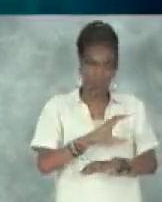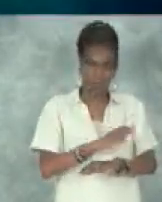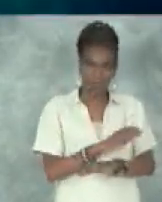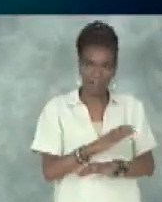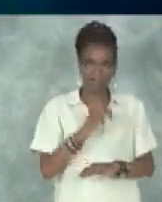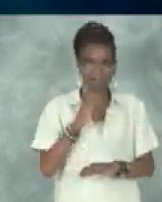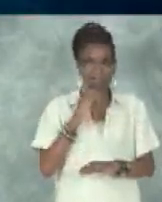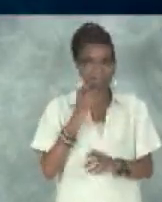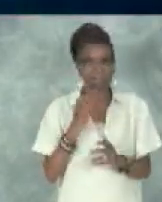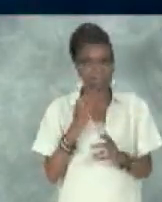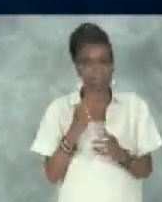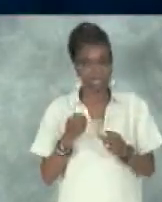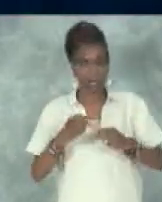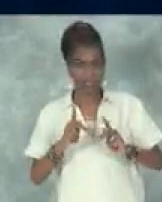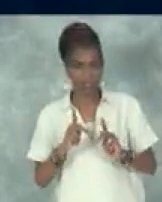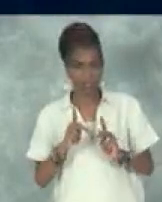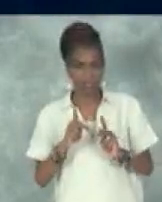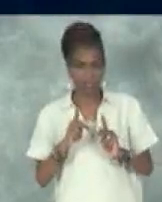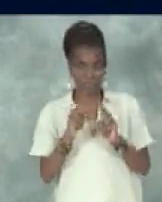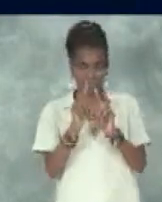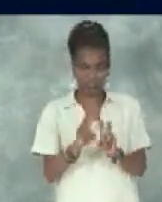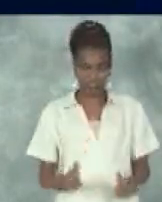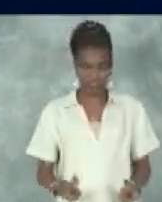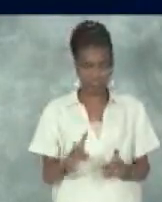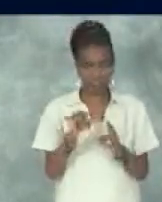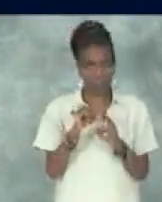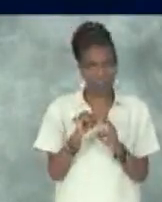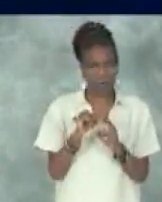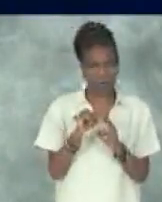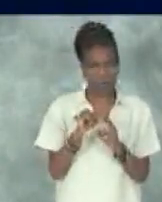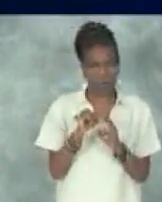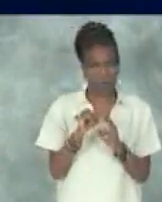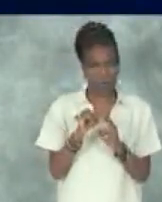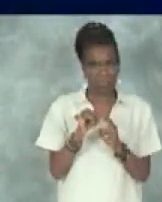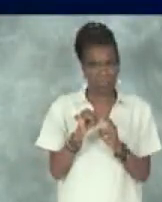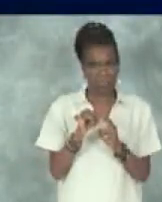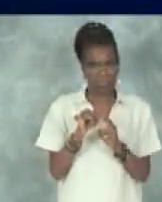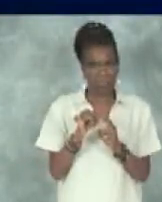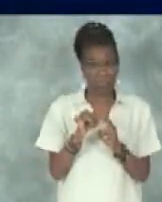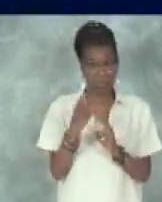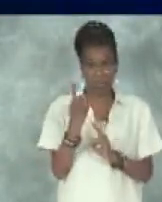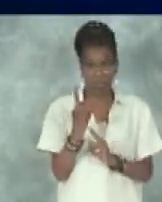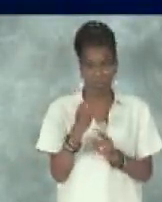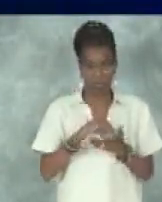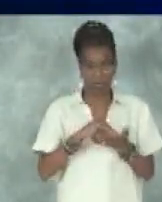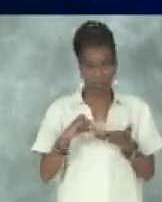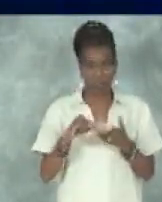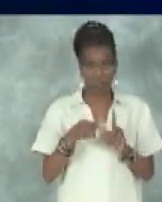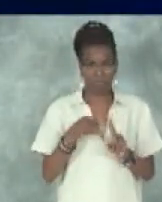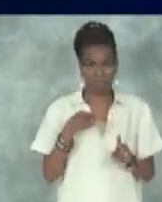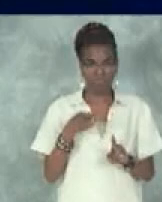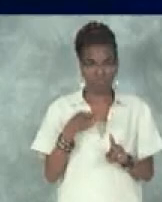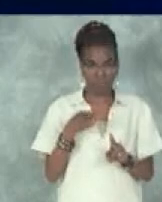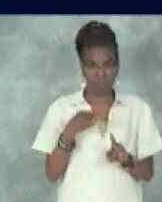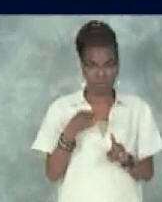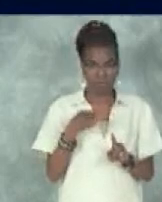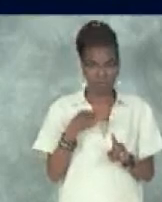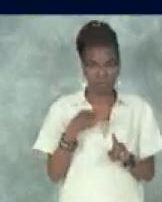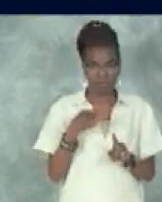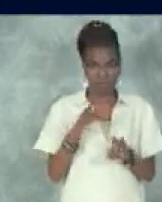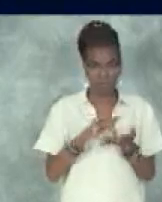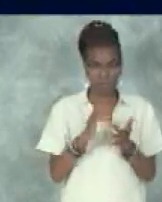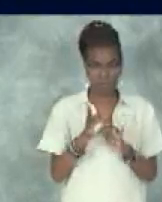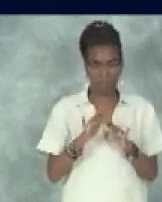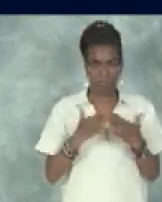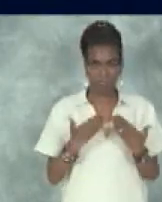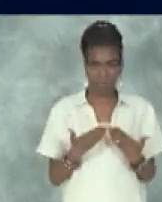another opportunity to dig into the word. I'd like to invite you again to one verse from our passage of scripture.